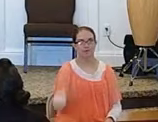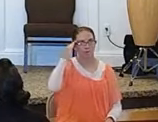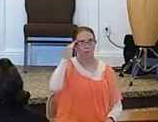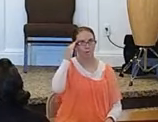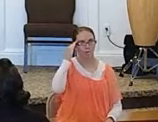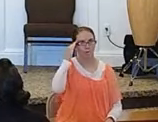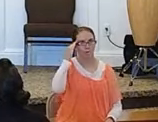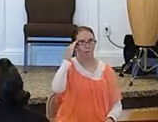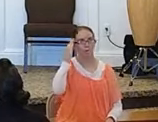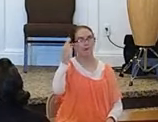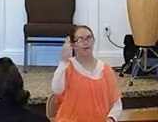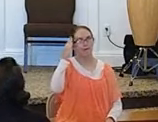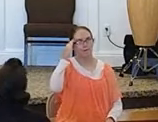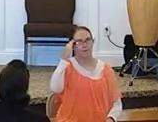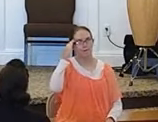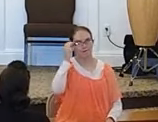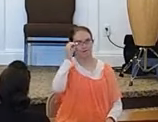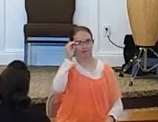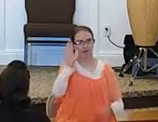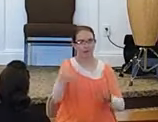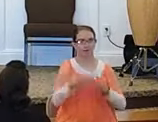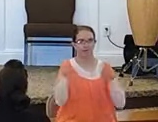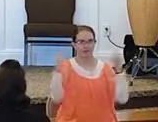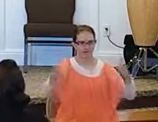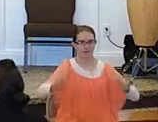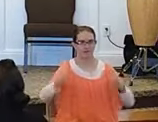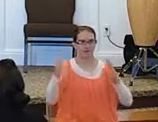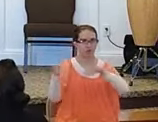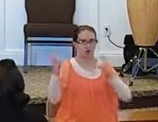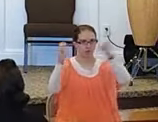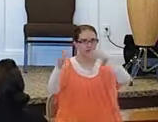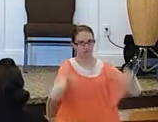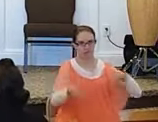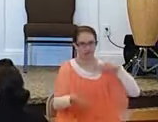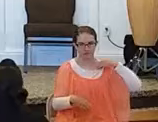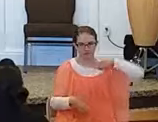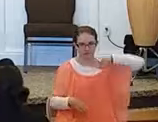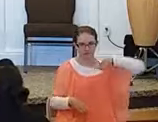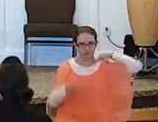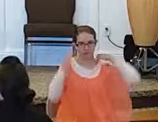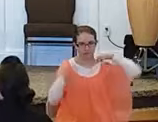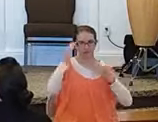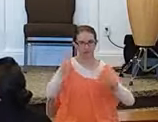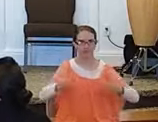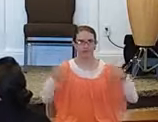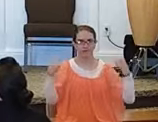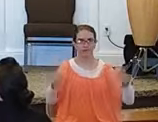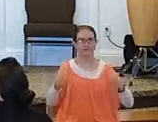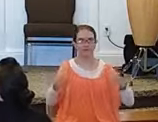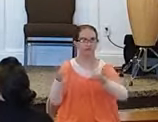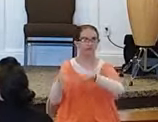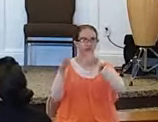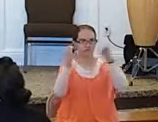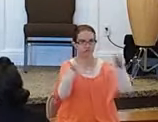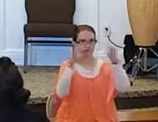I know that he knows every sin you commit. He knows every sin that you commit. Amen. Can I